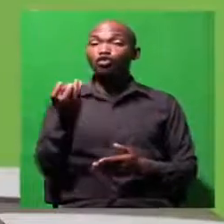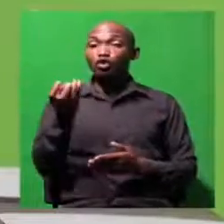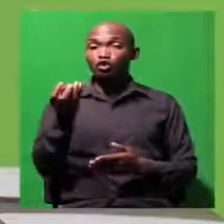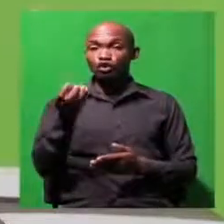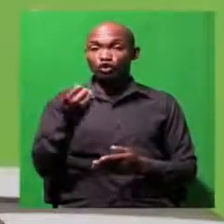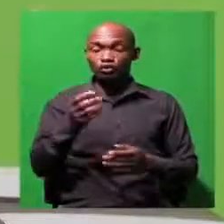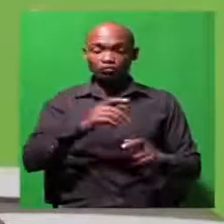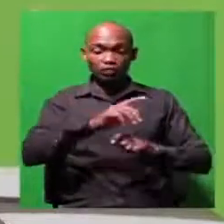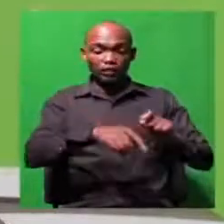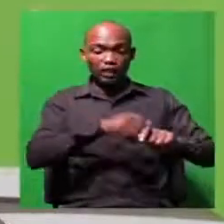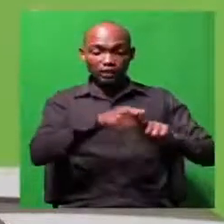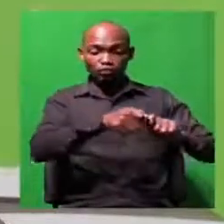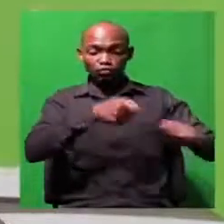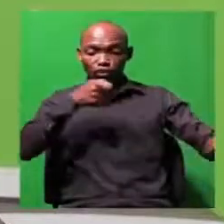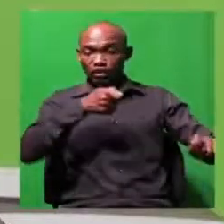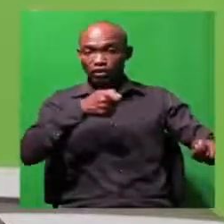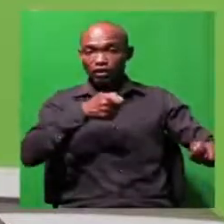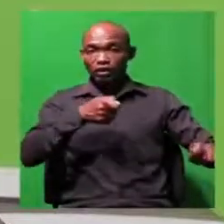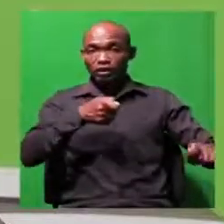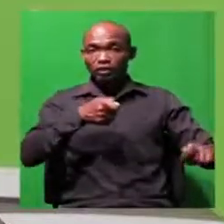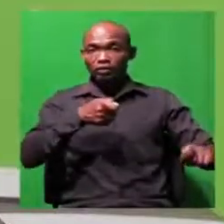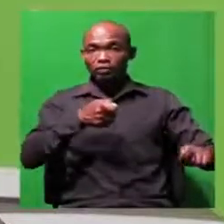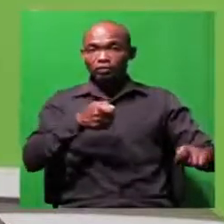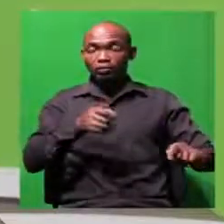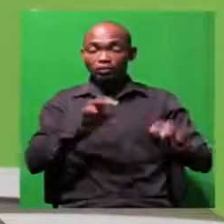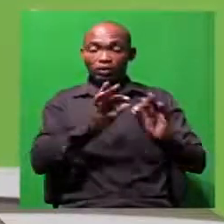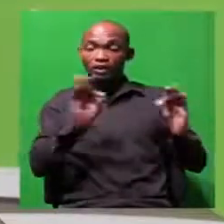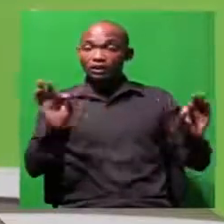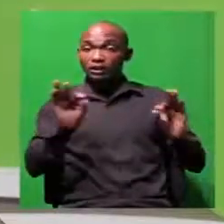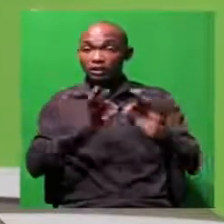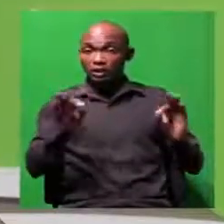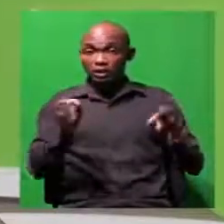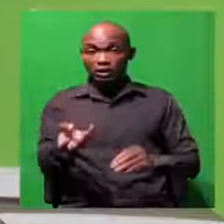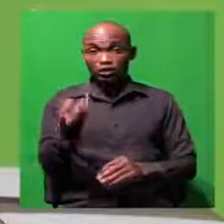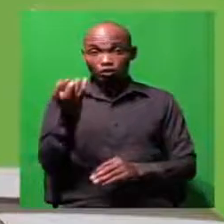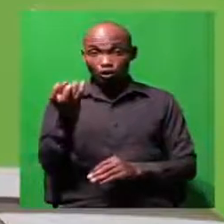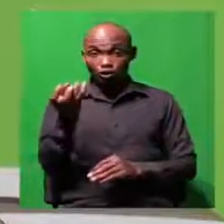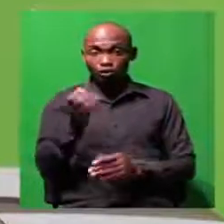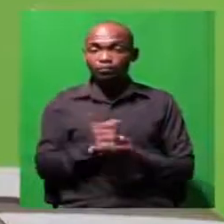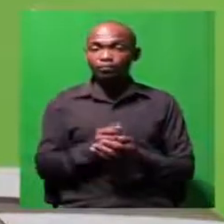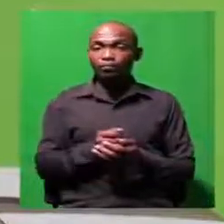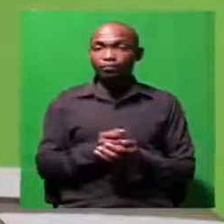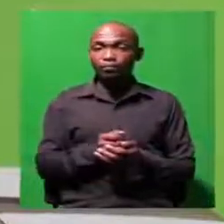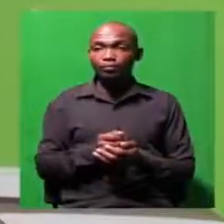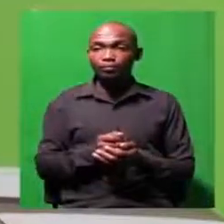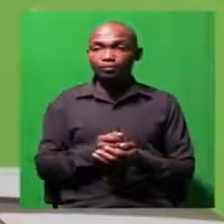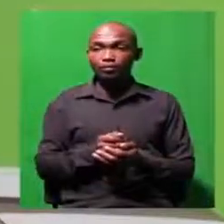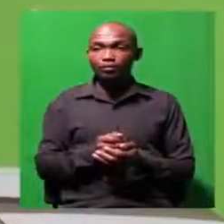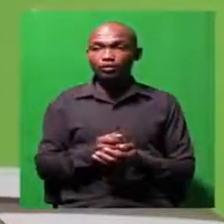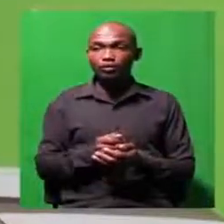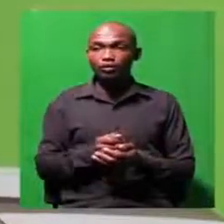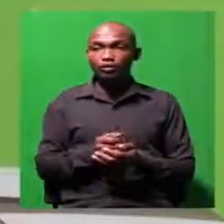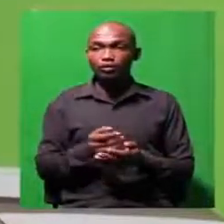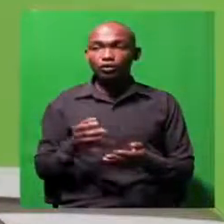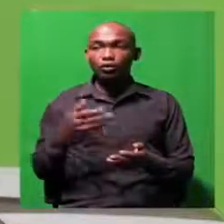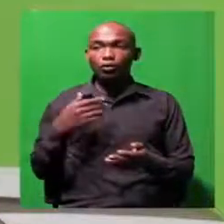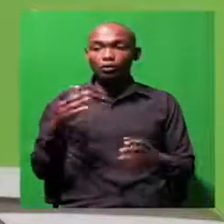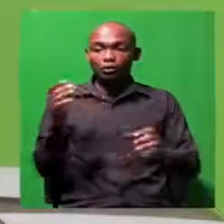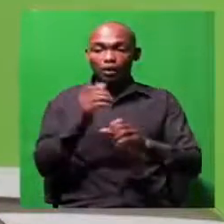stone with a string. So we have a stone, we have the string.